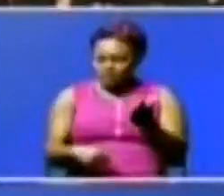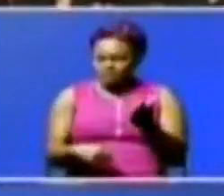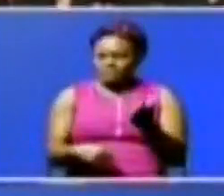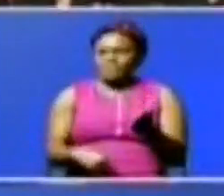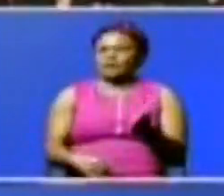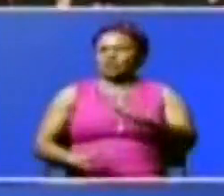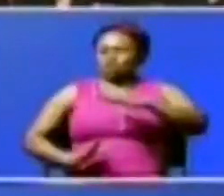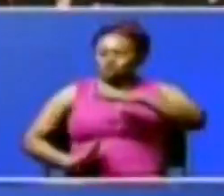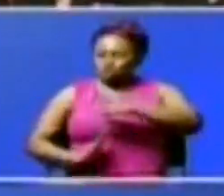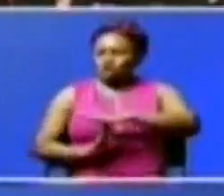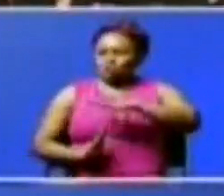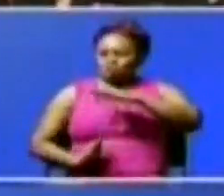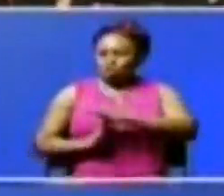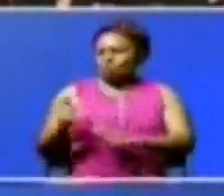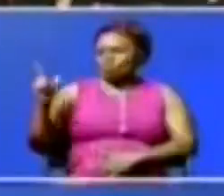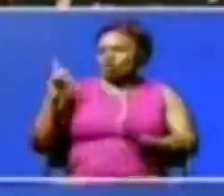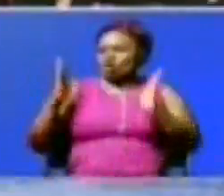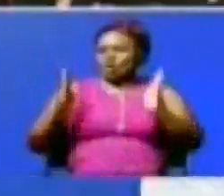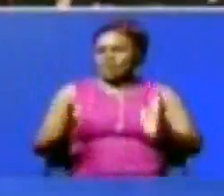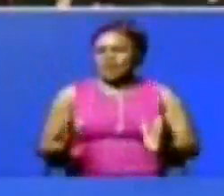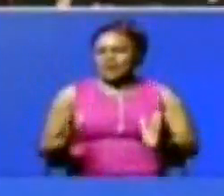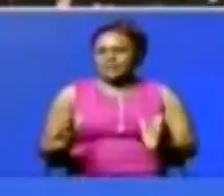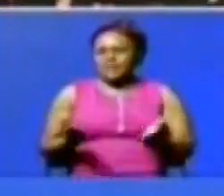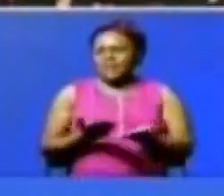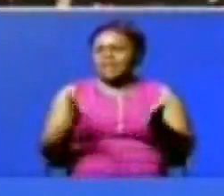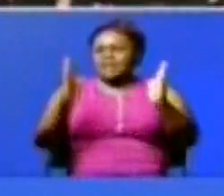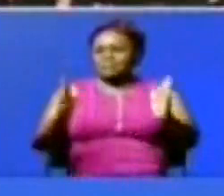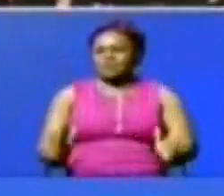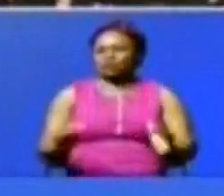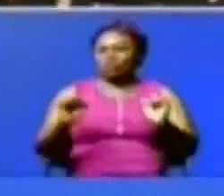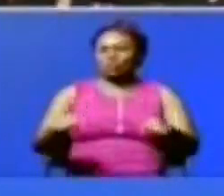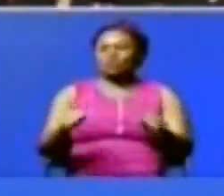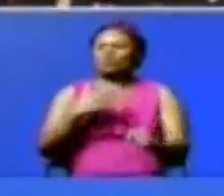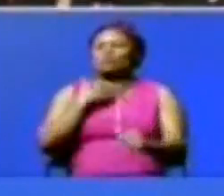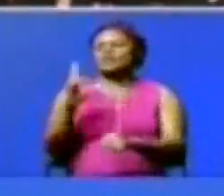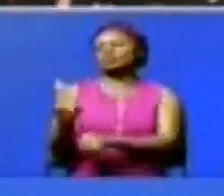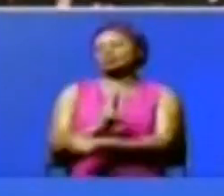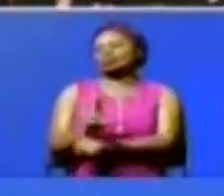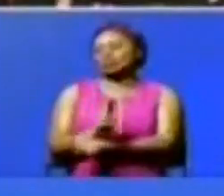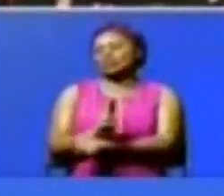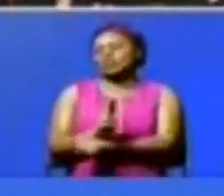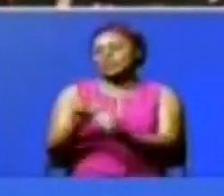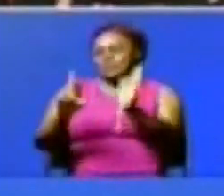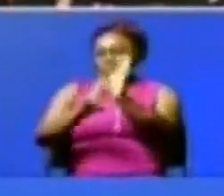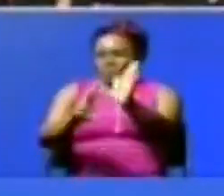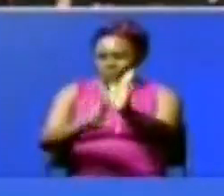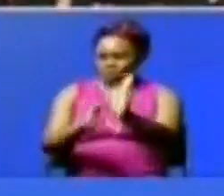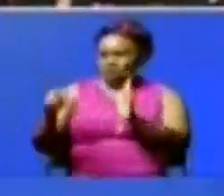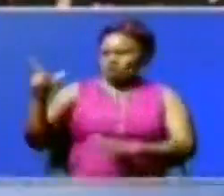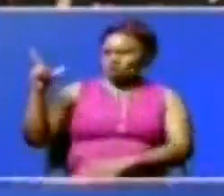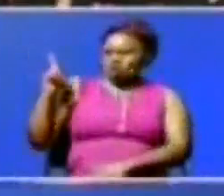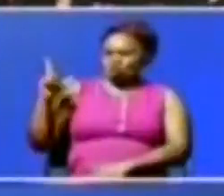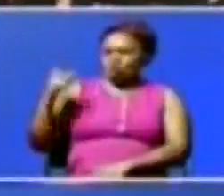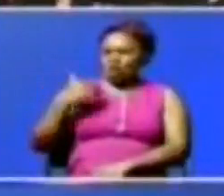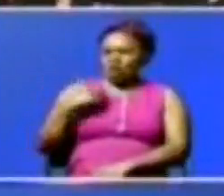are top legal brains that should be available to every person who would like to have legal representation. And in law, there is a